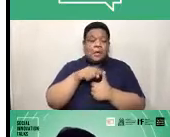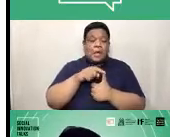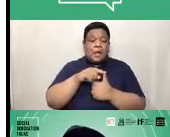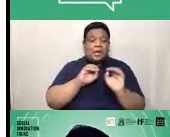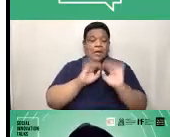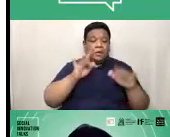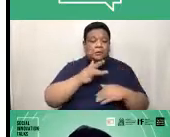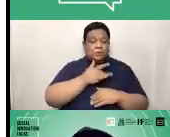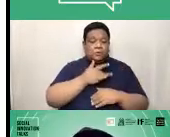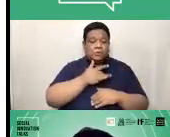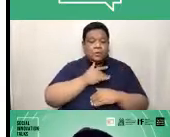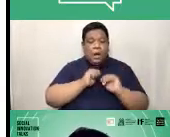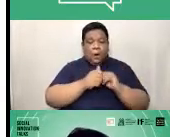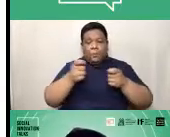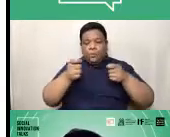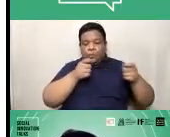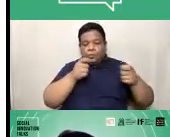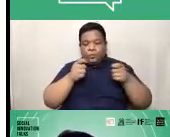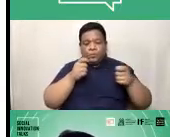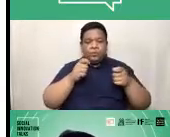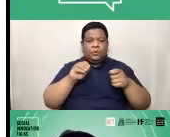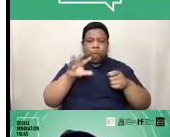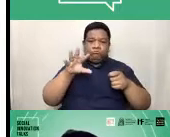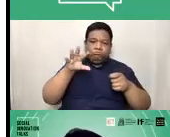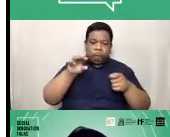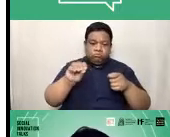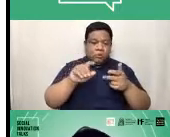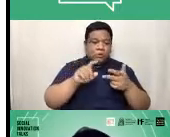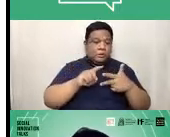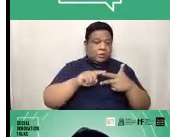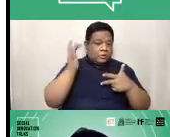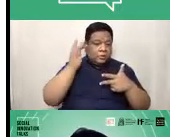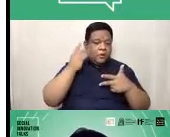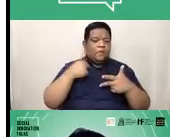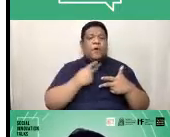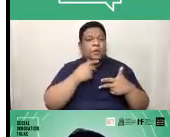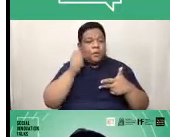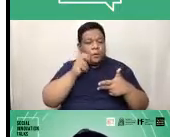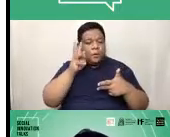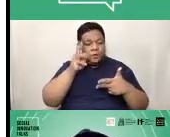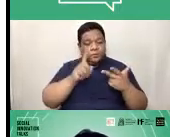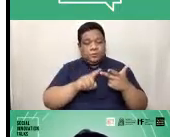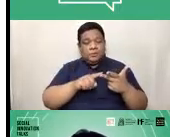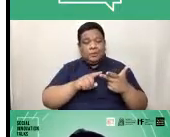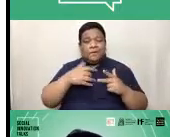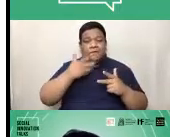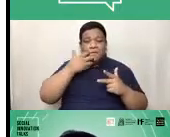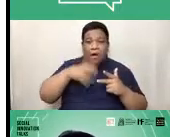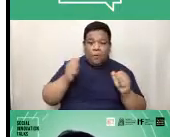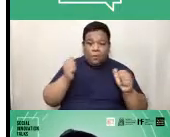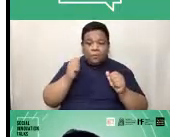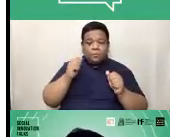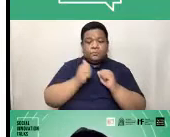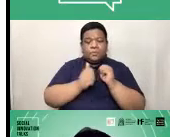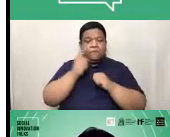to control automatic lights. A sound sensor would be for voice recognition. And the temperature sensors, for example, are for